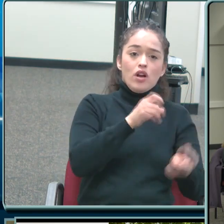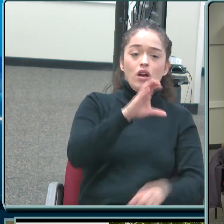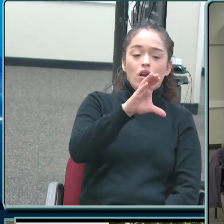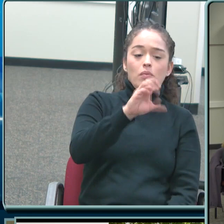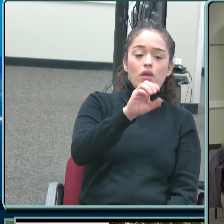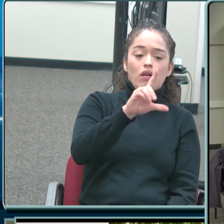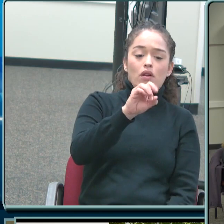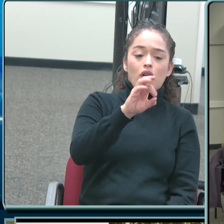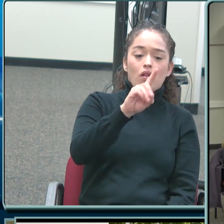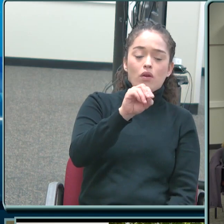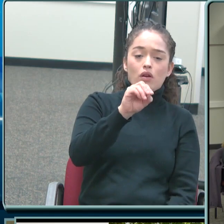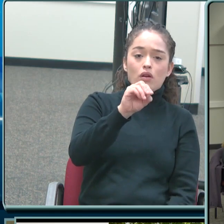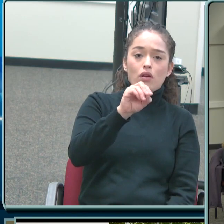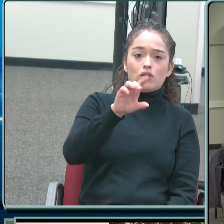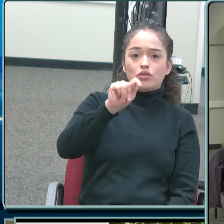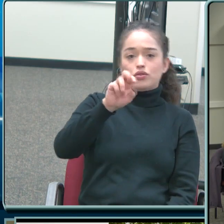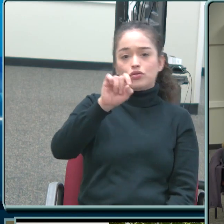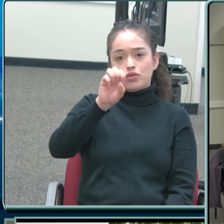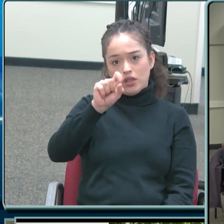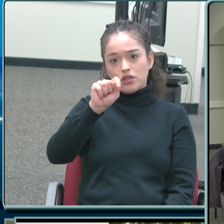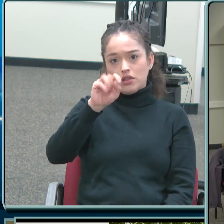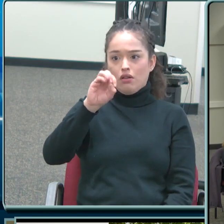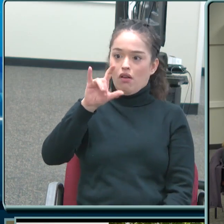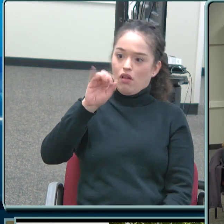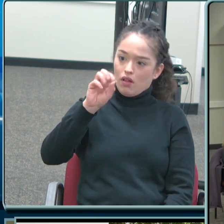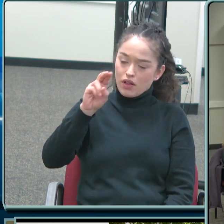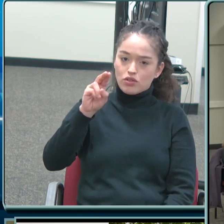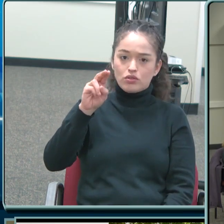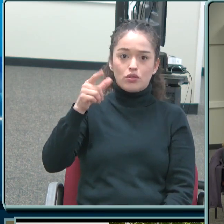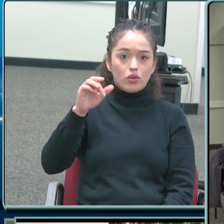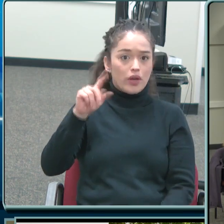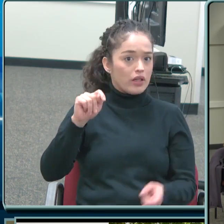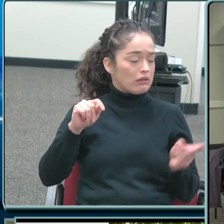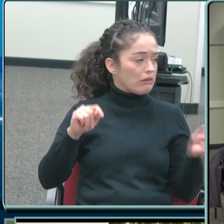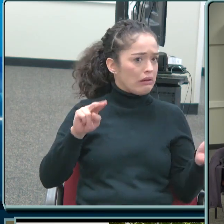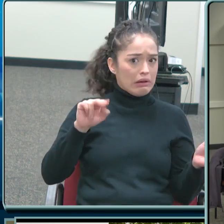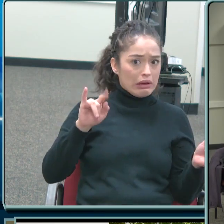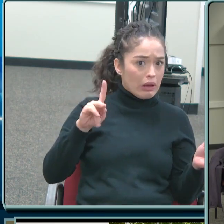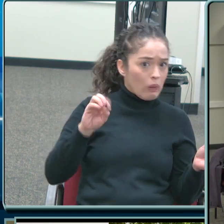Trust Culmination Grant. And Zico?